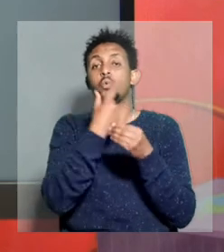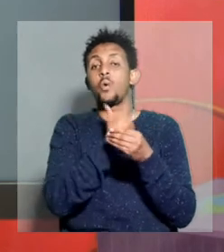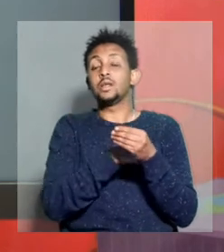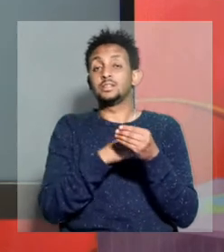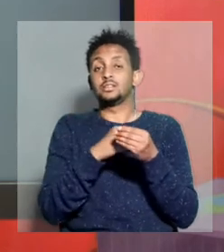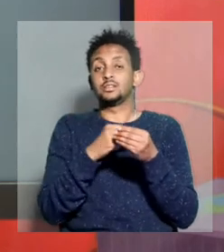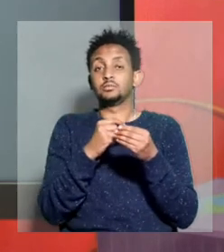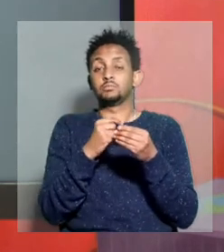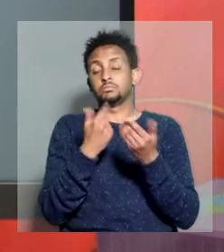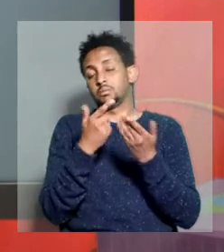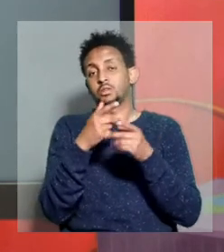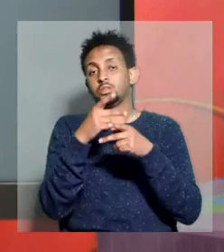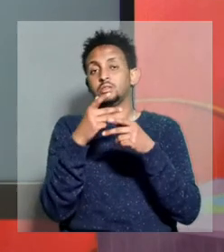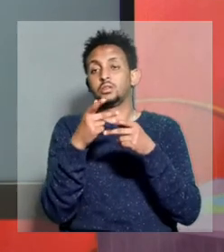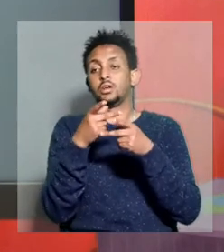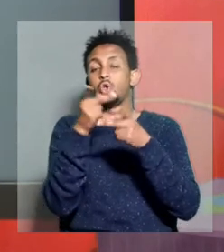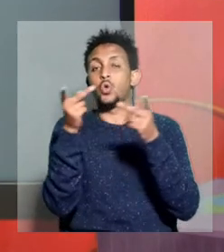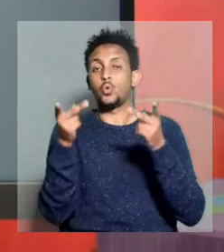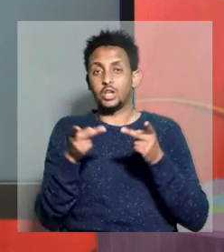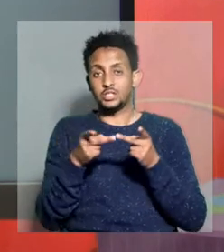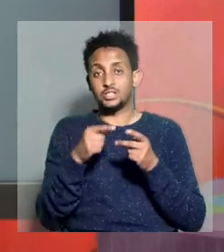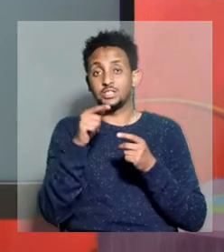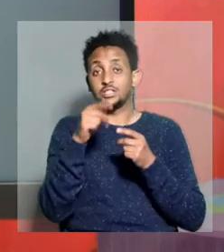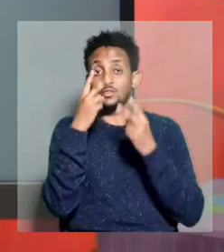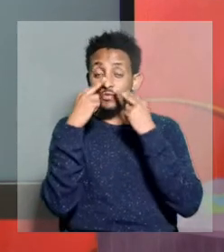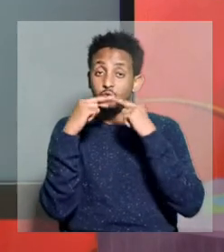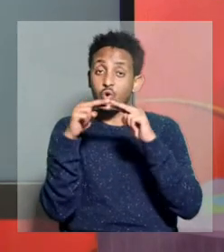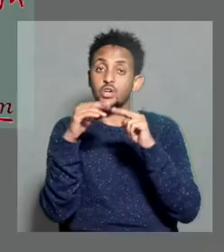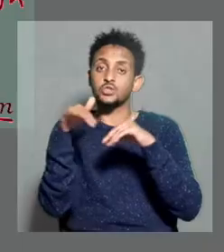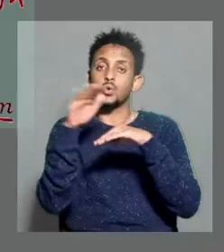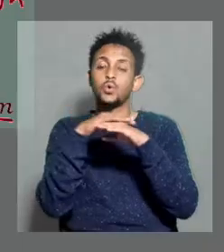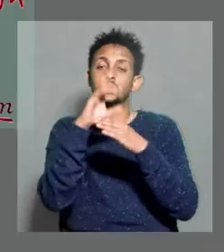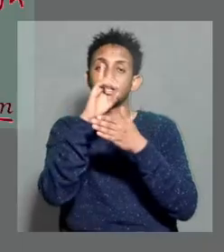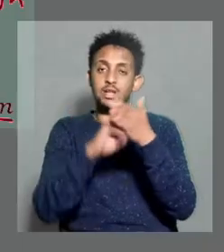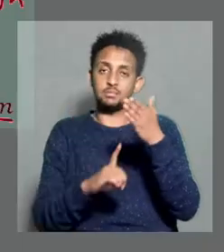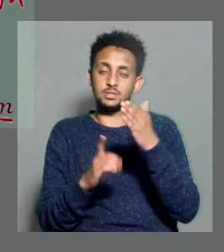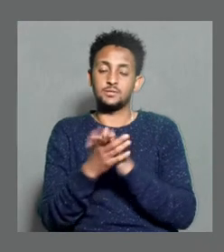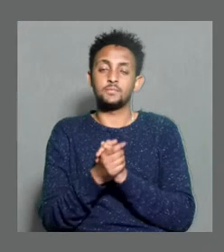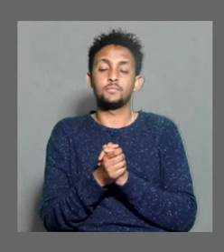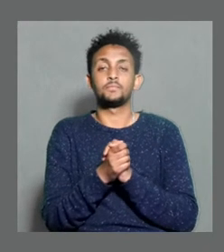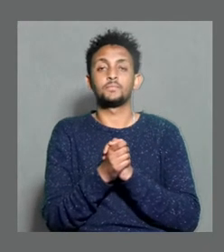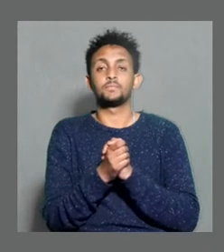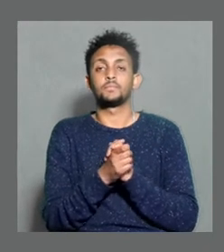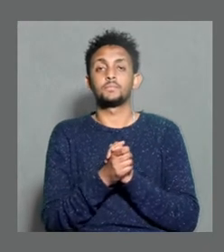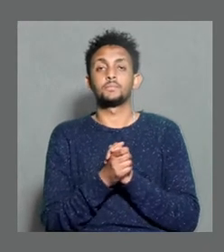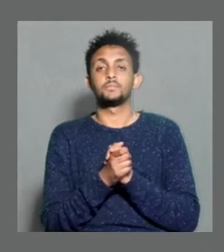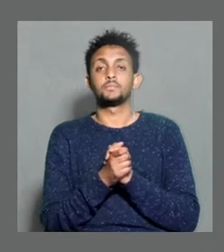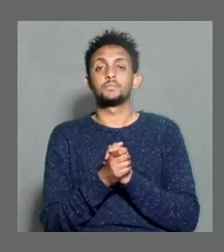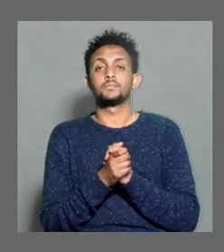the location. But here, focus on the depths.